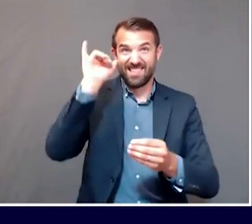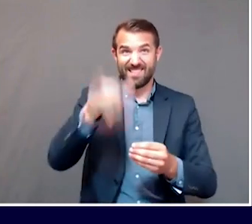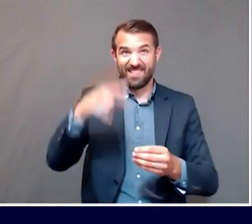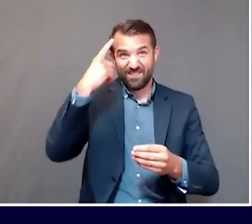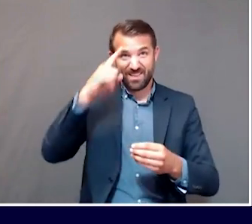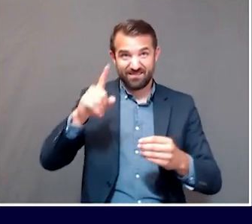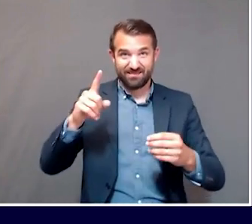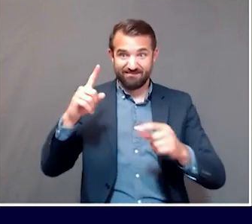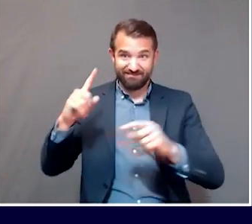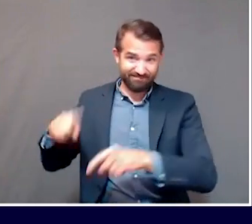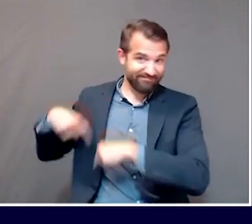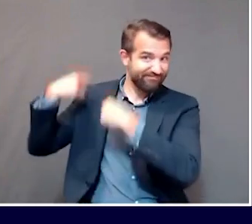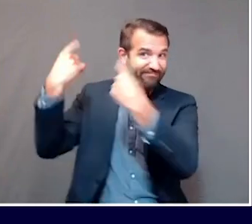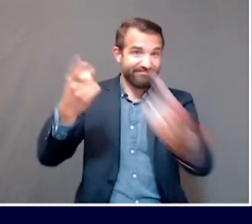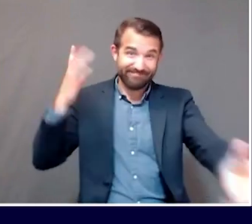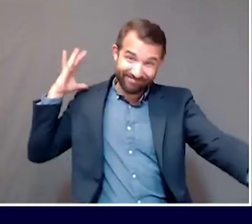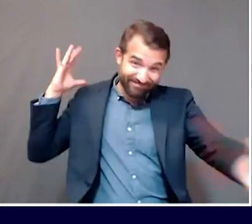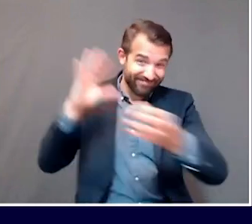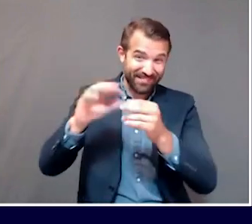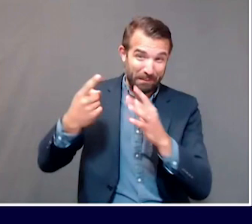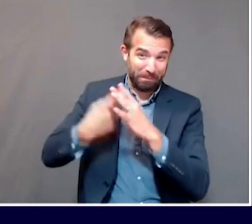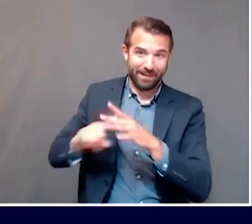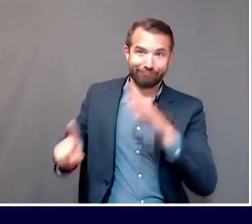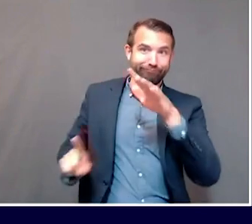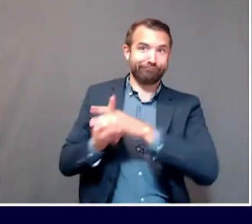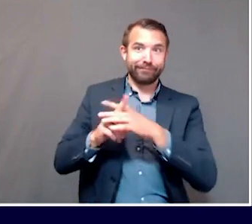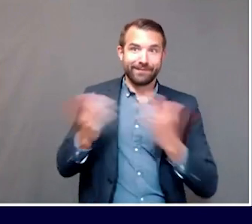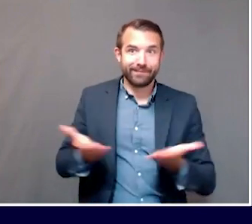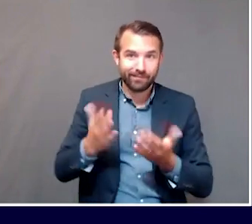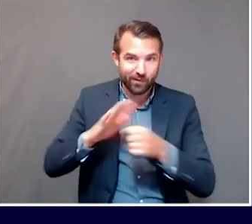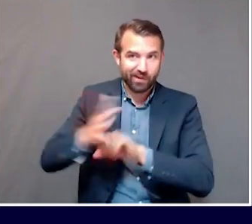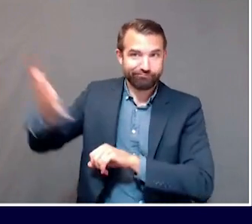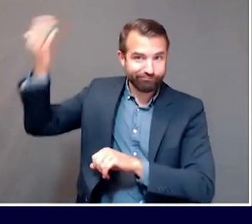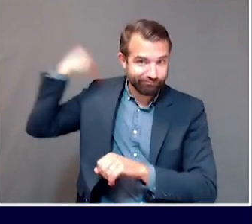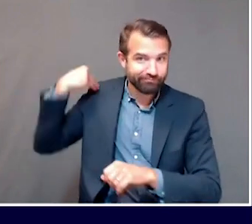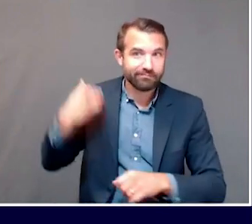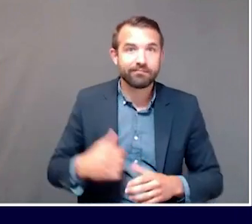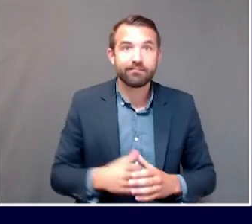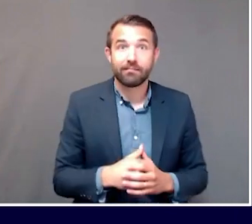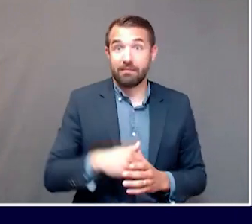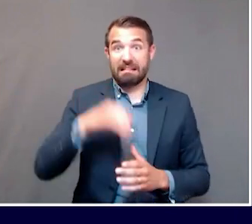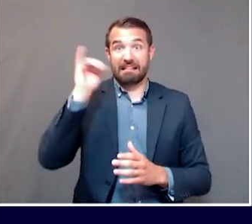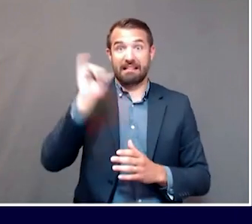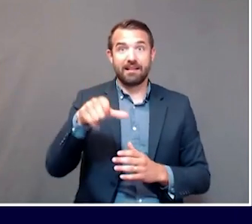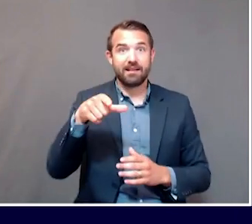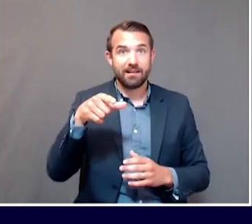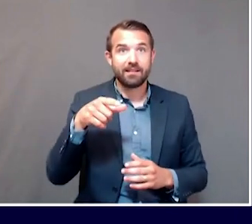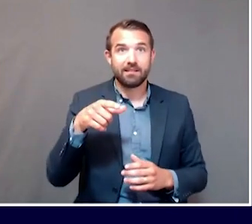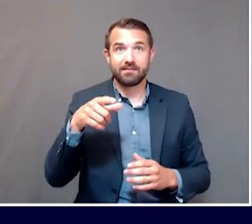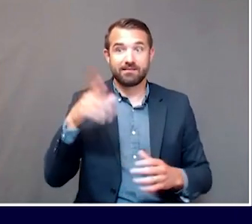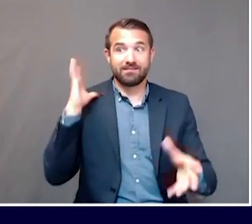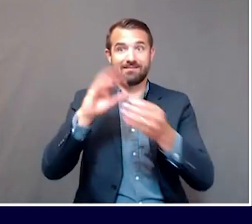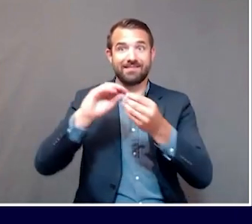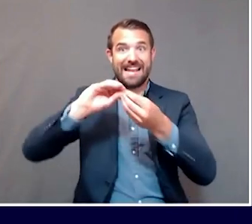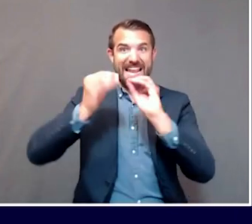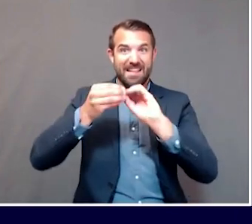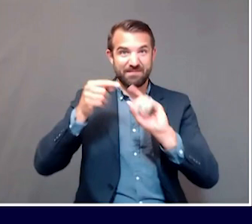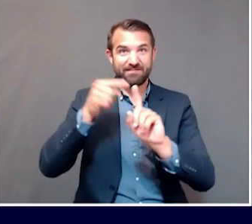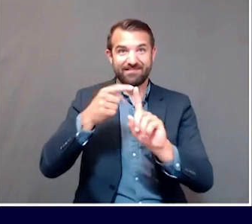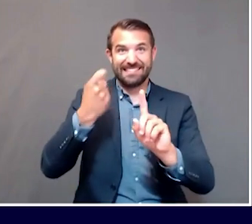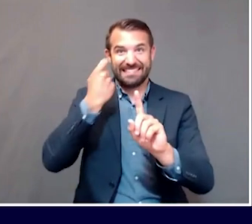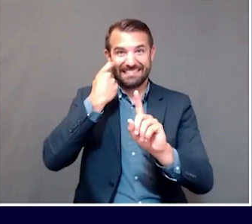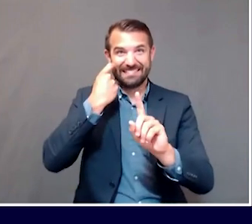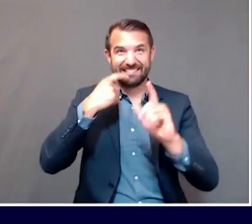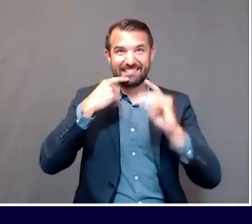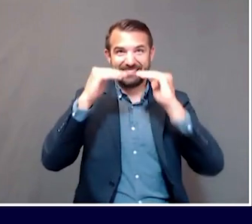single test done since the beginning of COVID-19 testing in Maine. That cumulative positivity rate dipped